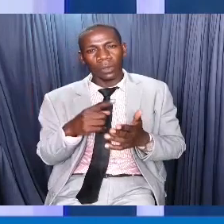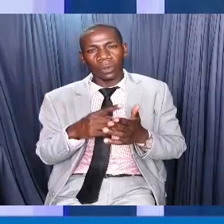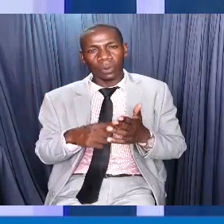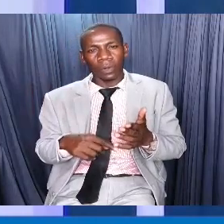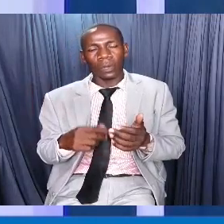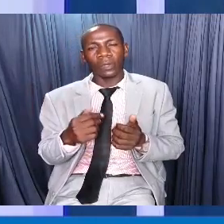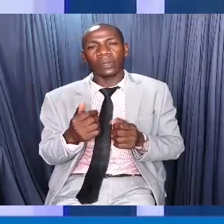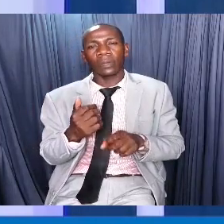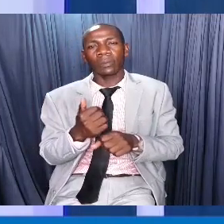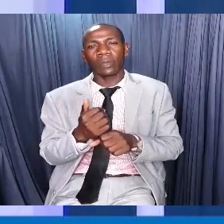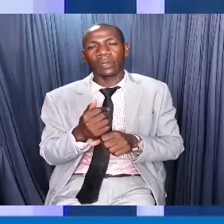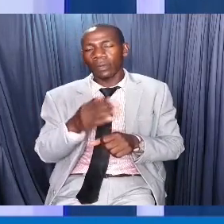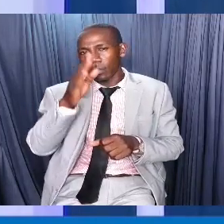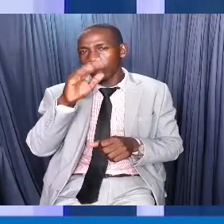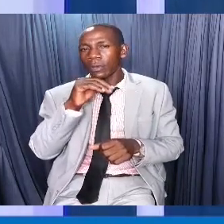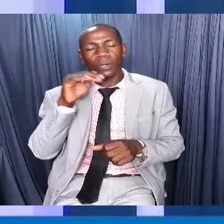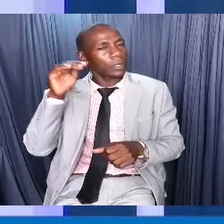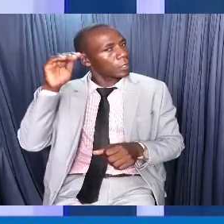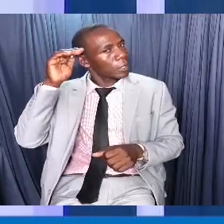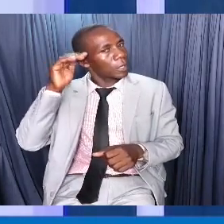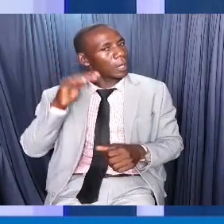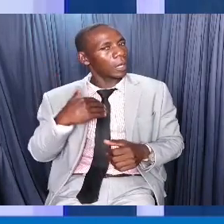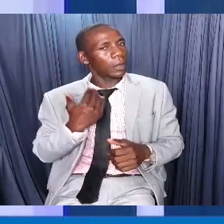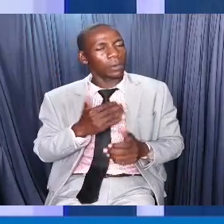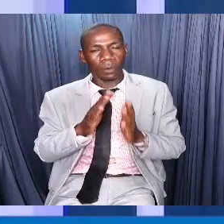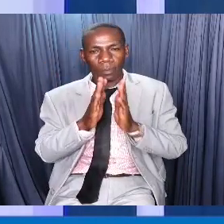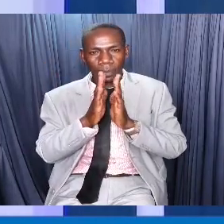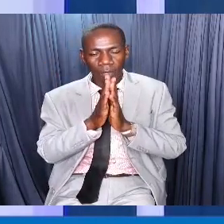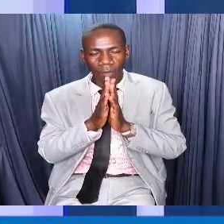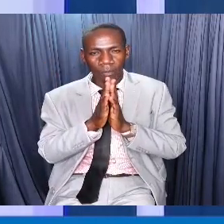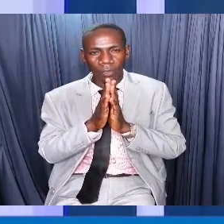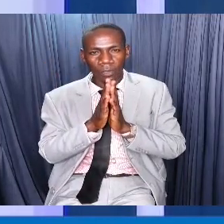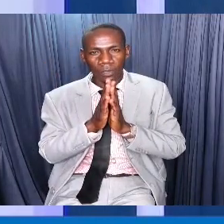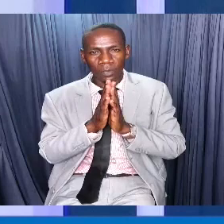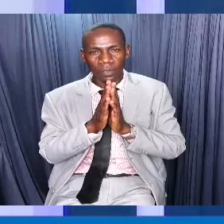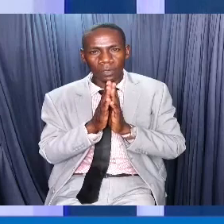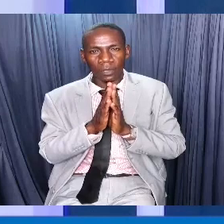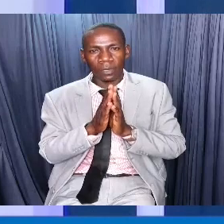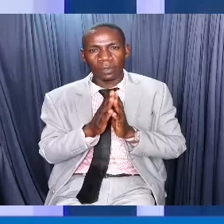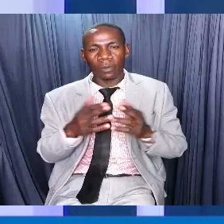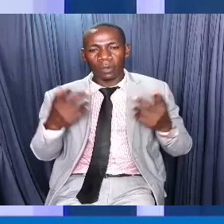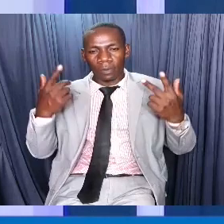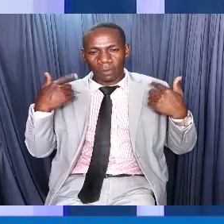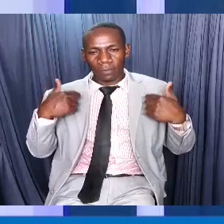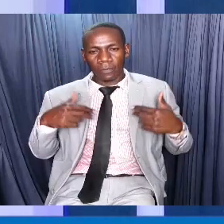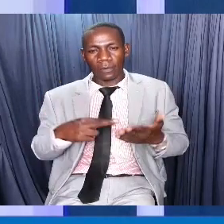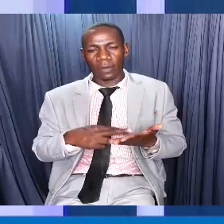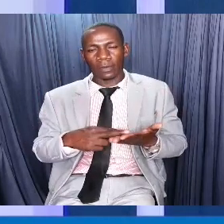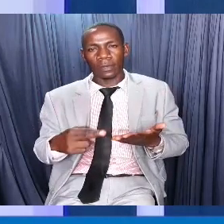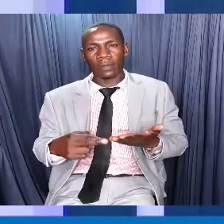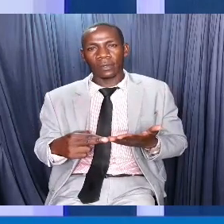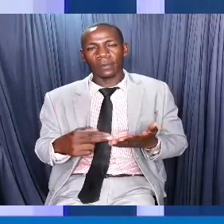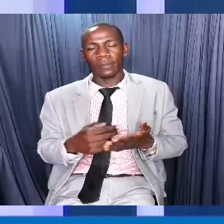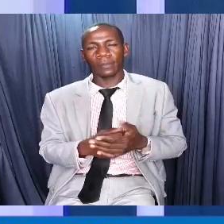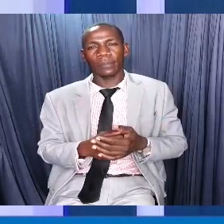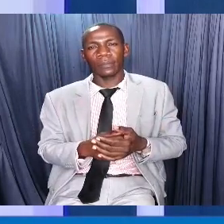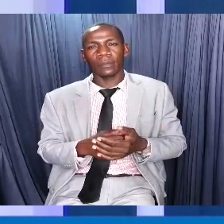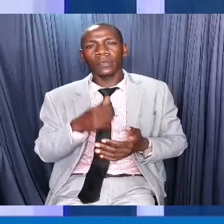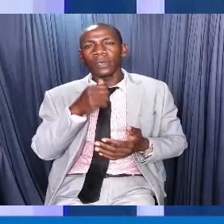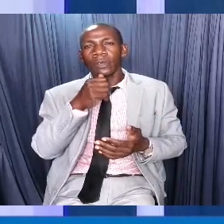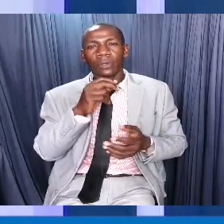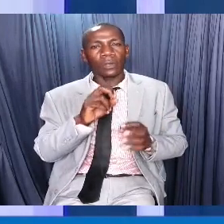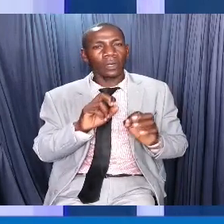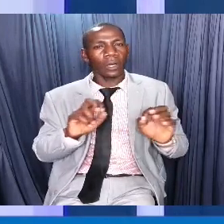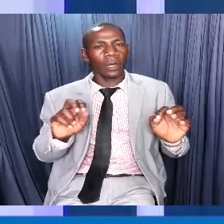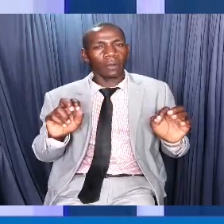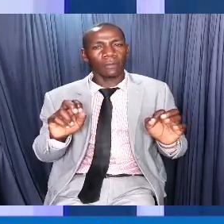Kinachofanya leo Mungu asisikie. Because what makes maombi yetu, what well, makes God not to hear our prayers? Umejivika haki. We've justified ourselves. Una ule